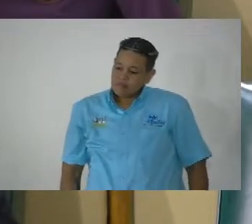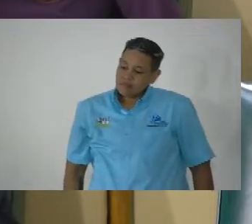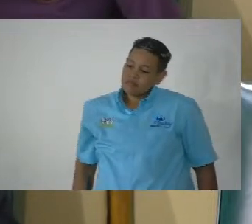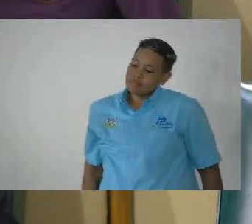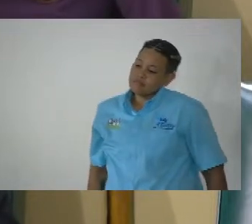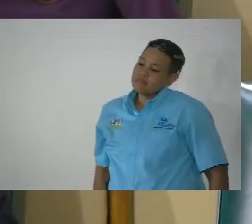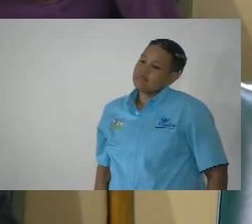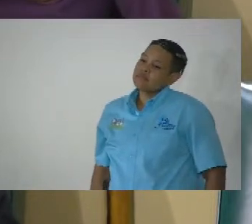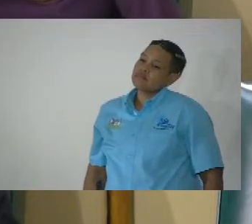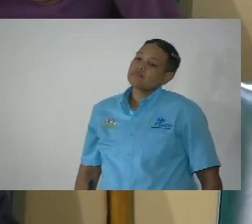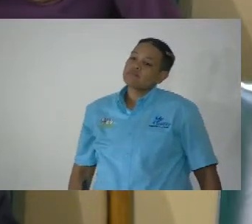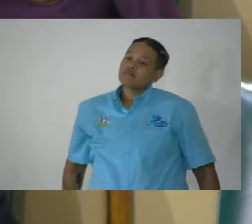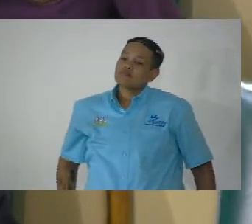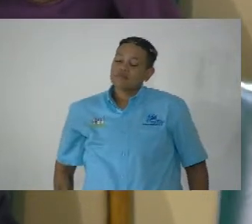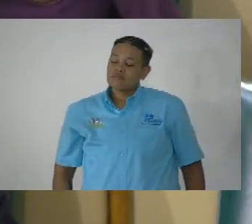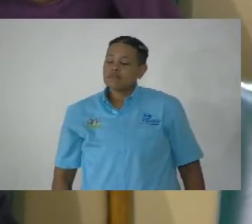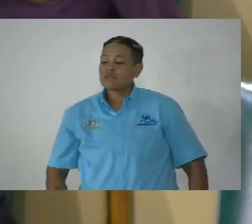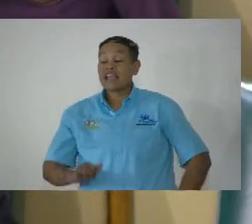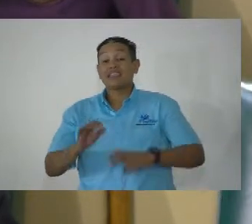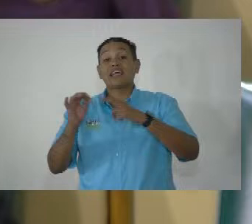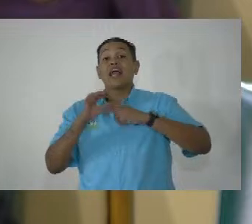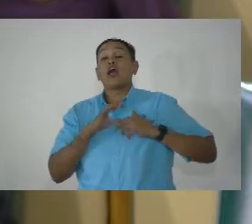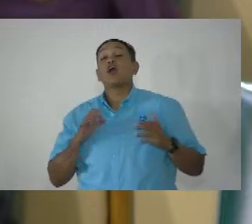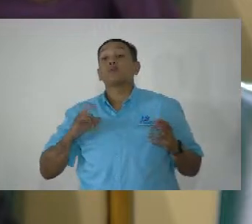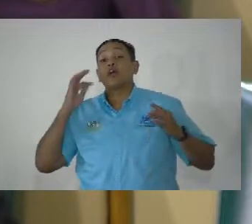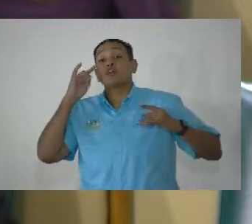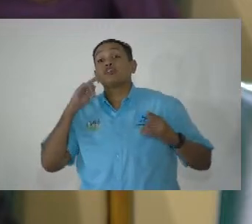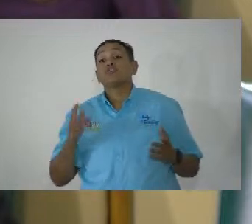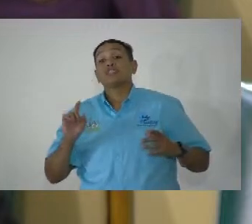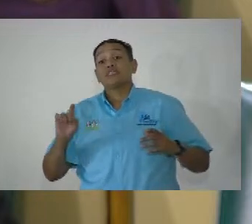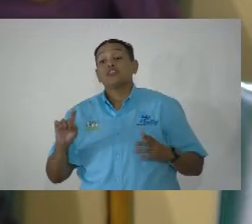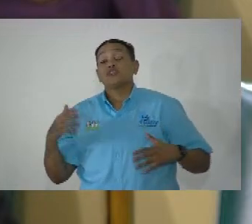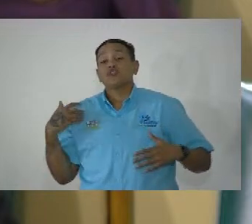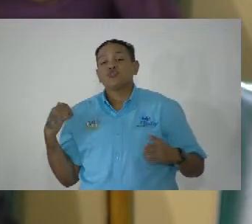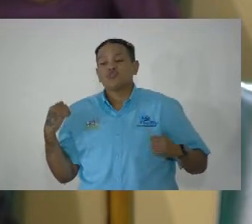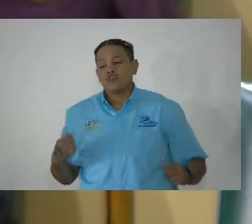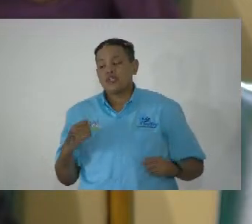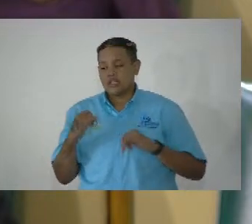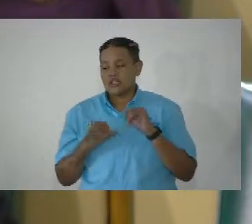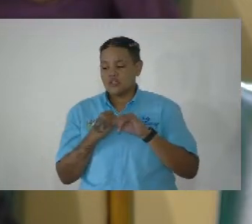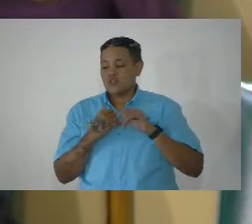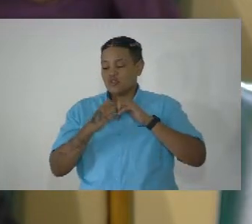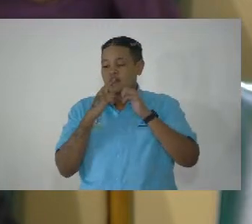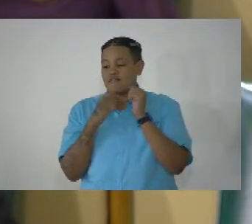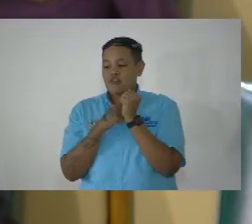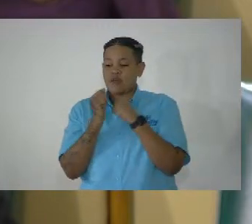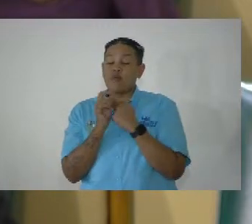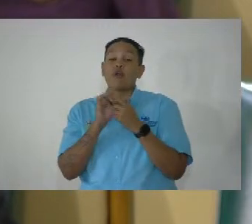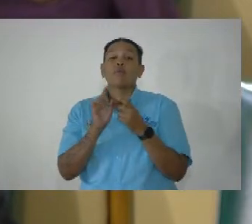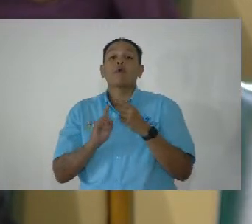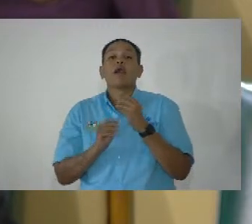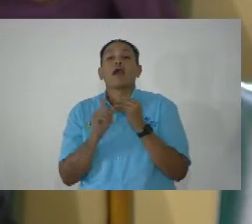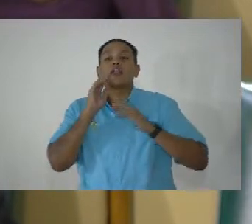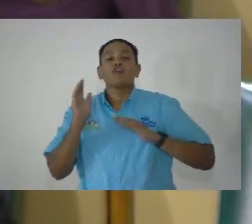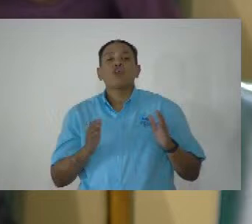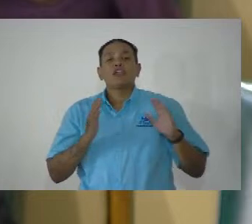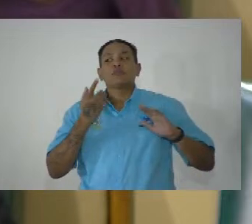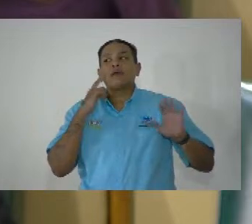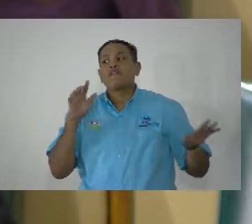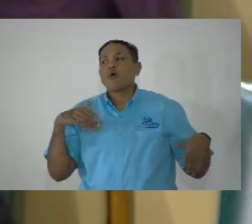Select Committee, concerns were raised about the need to strengthen the institutional framework and arrangements